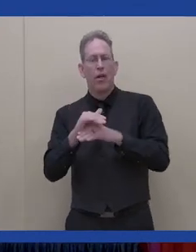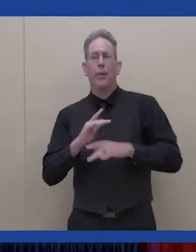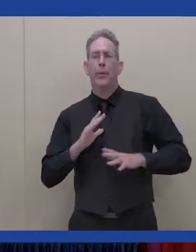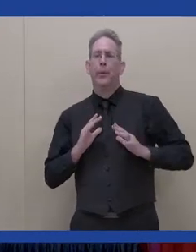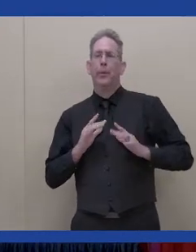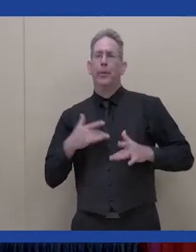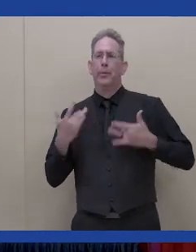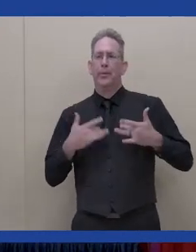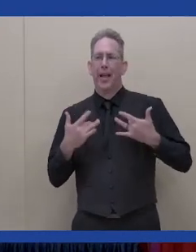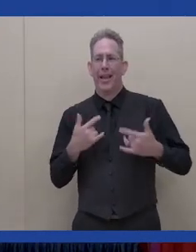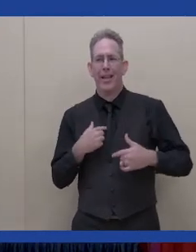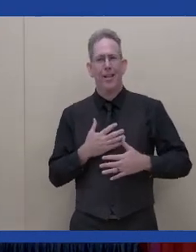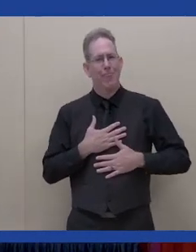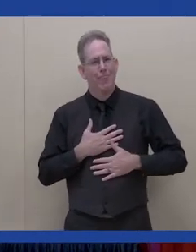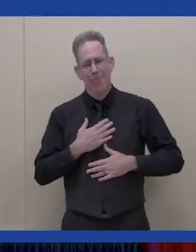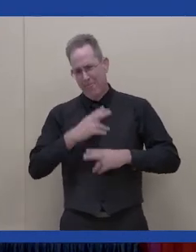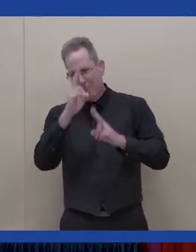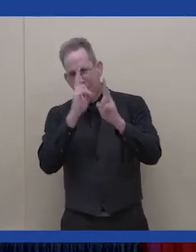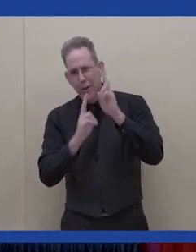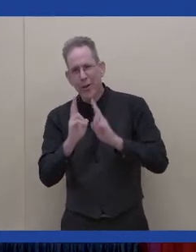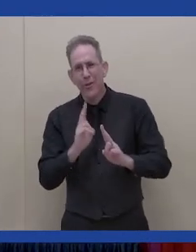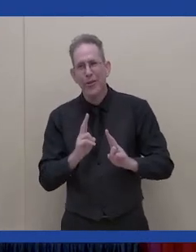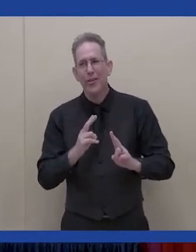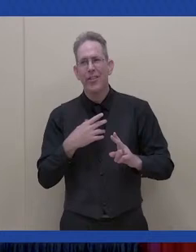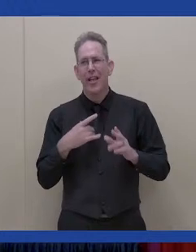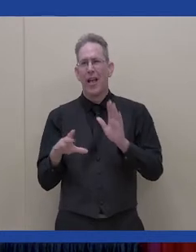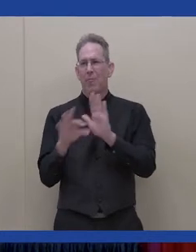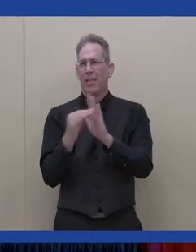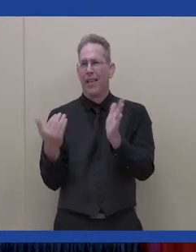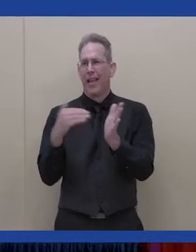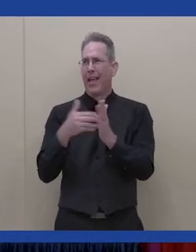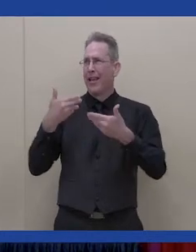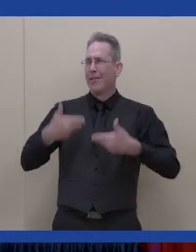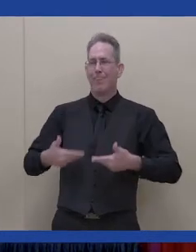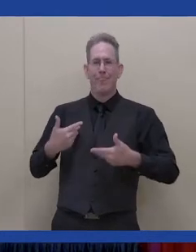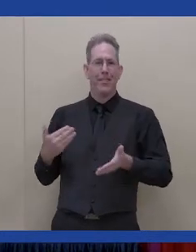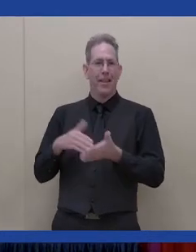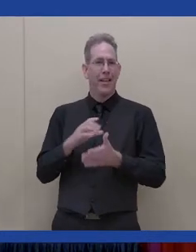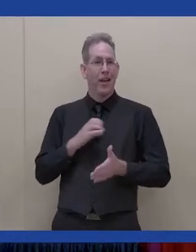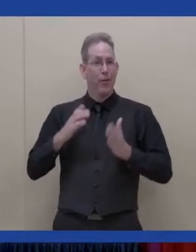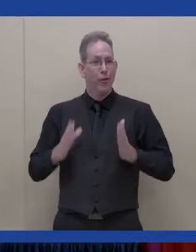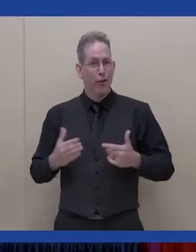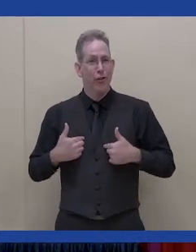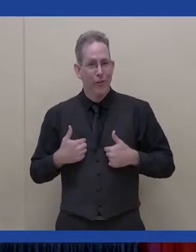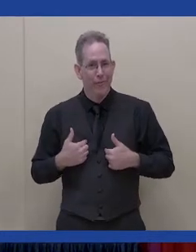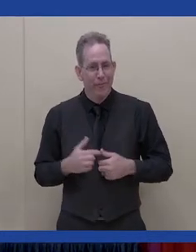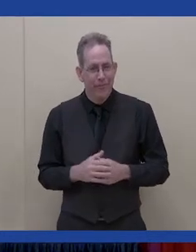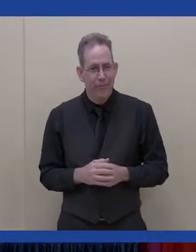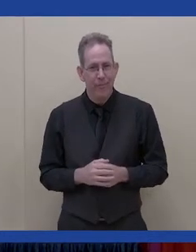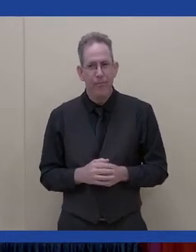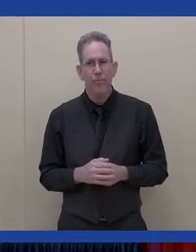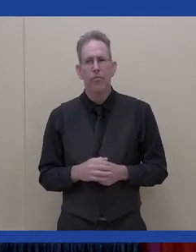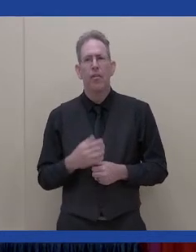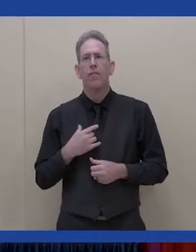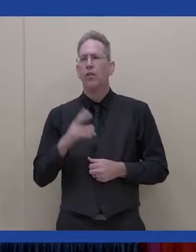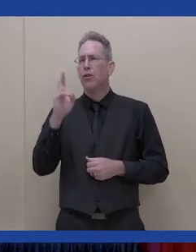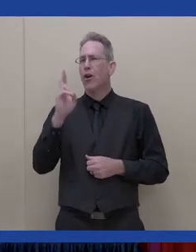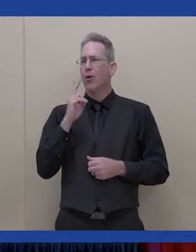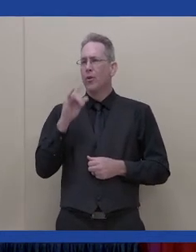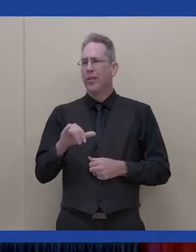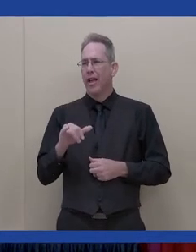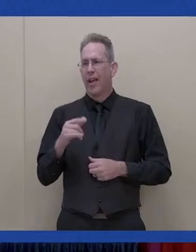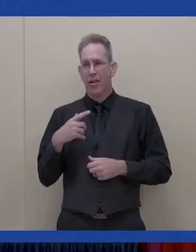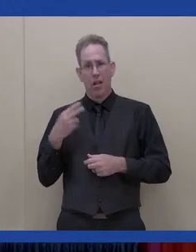be re-elected as city councilor. And I'm even more pleased to nominate my